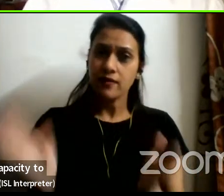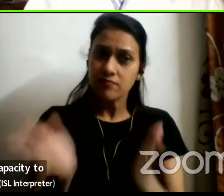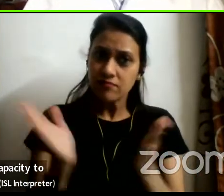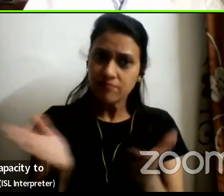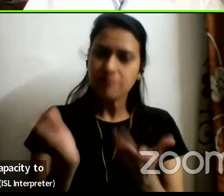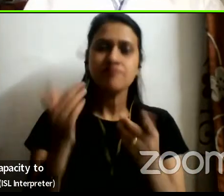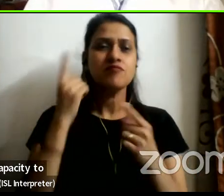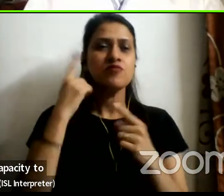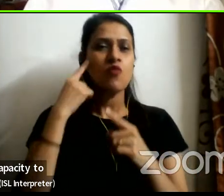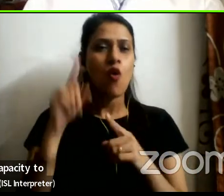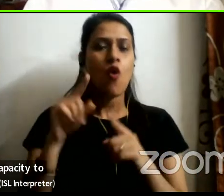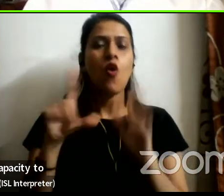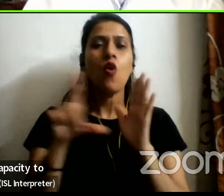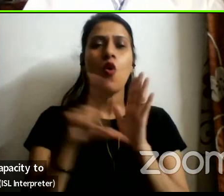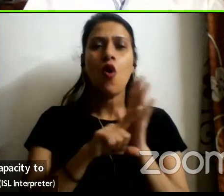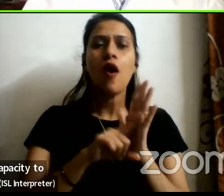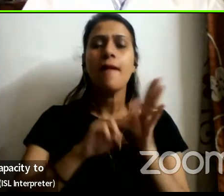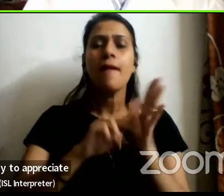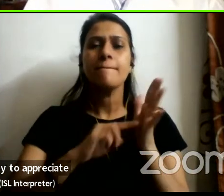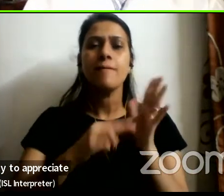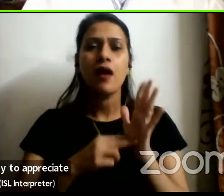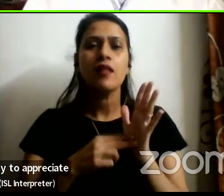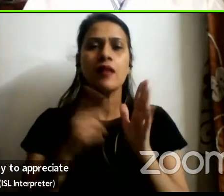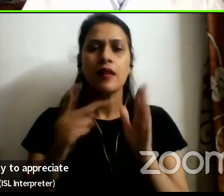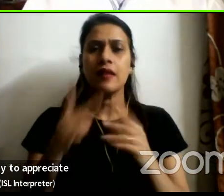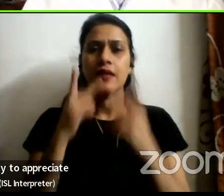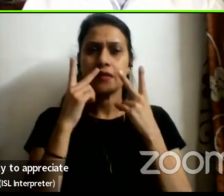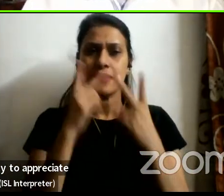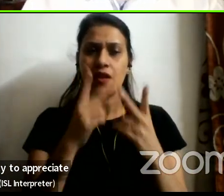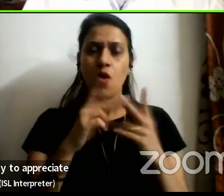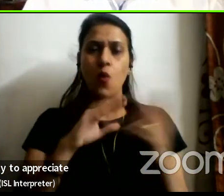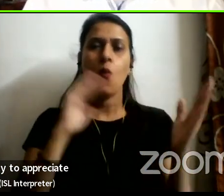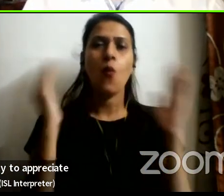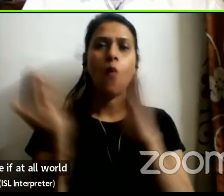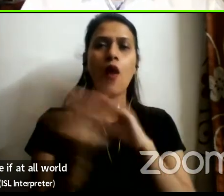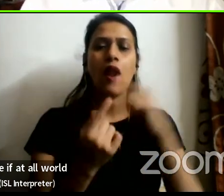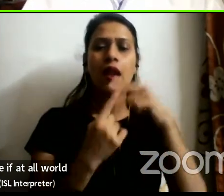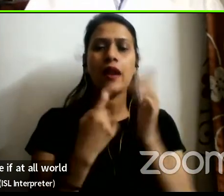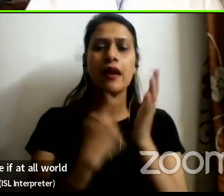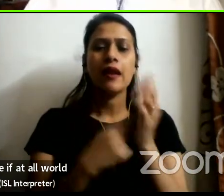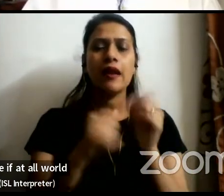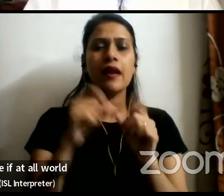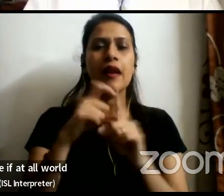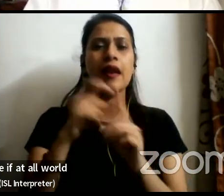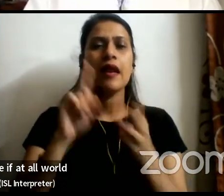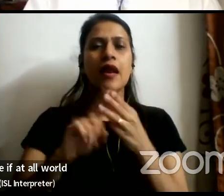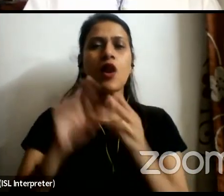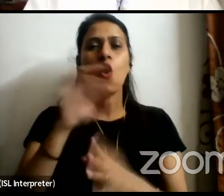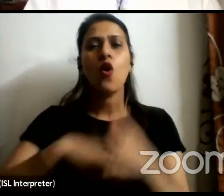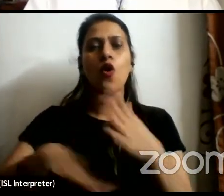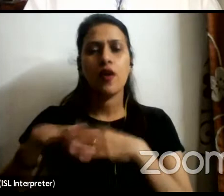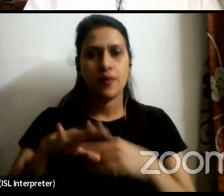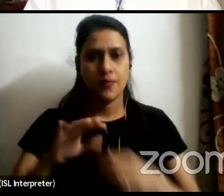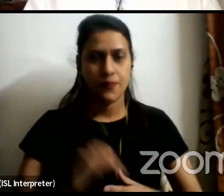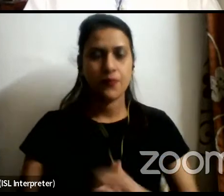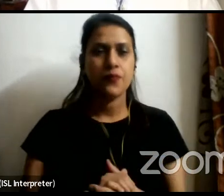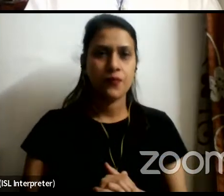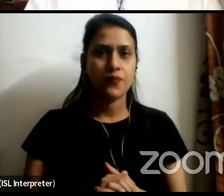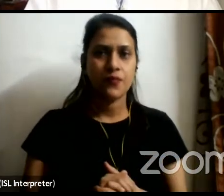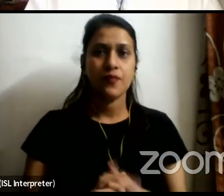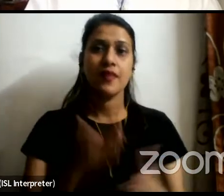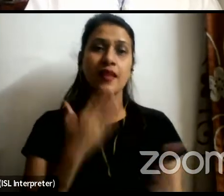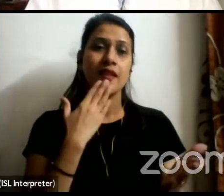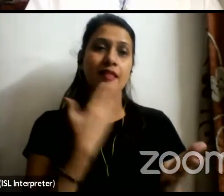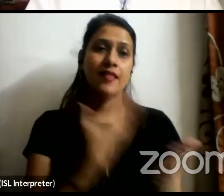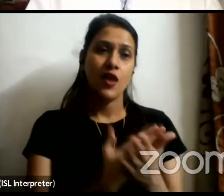an antitrust law might look like, if at all World Trade Organization thinks about it. Got it. Thank you for that, Rahul. And